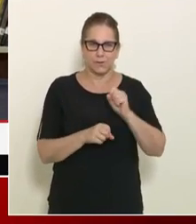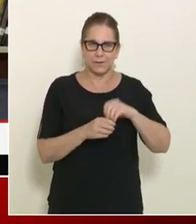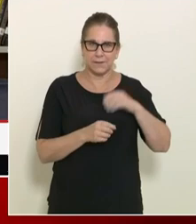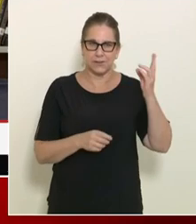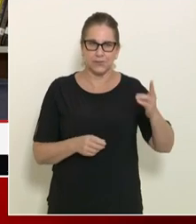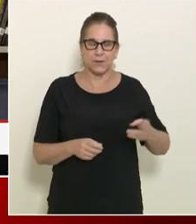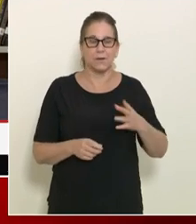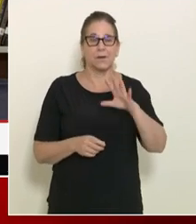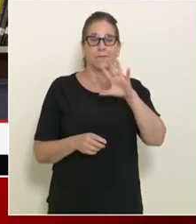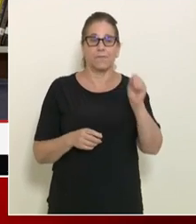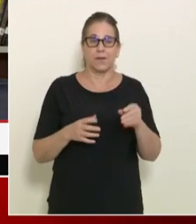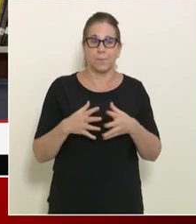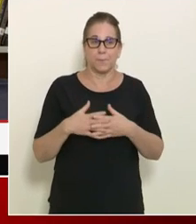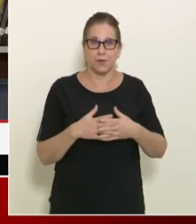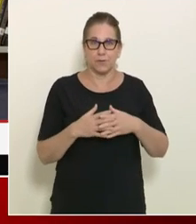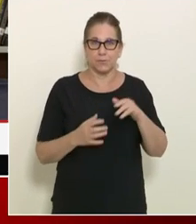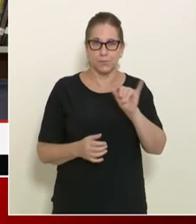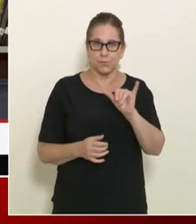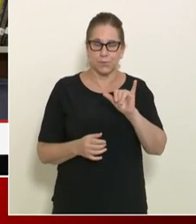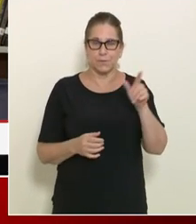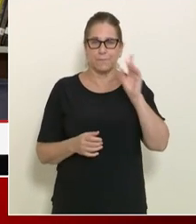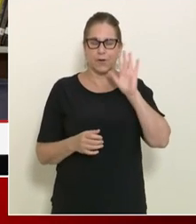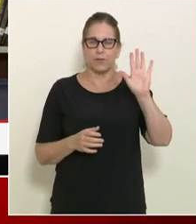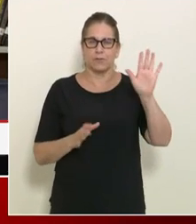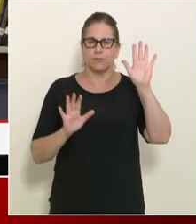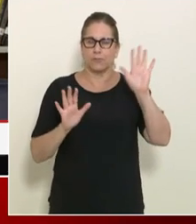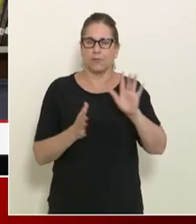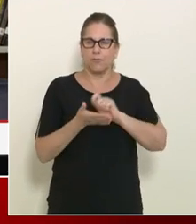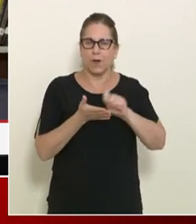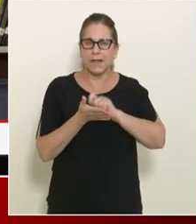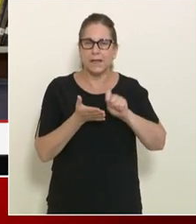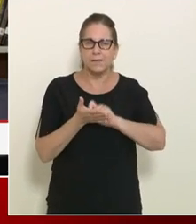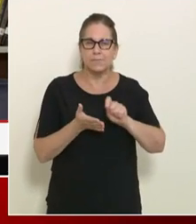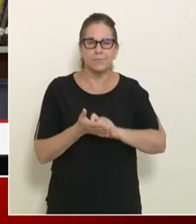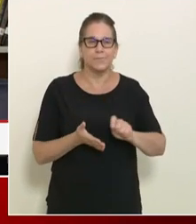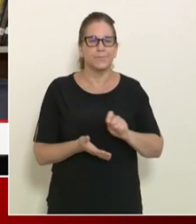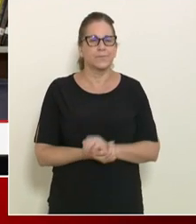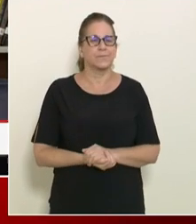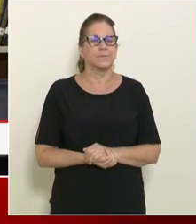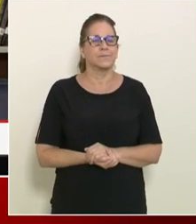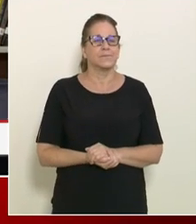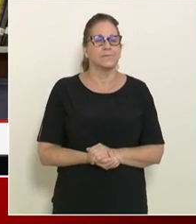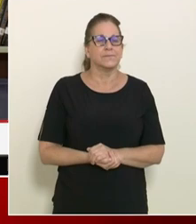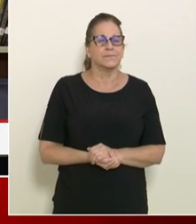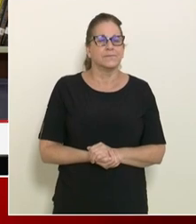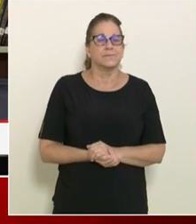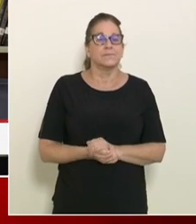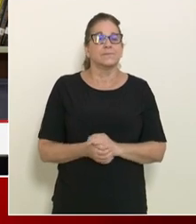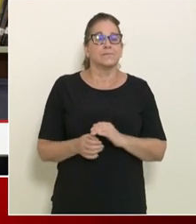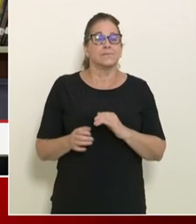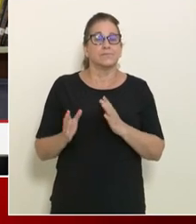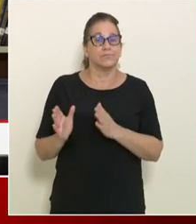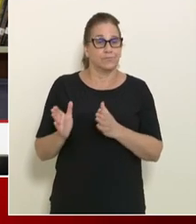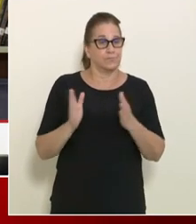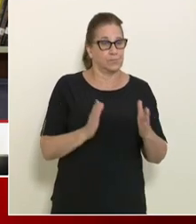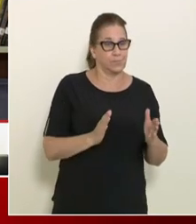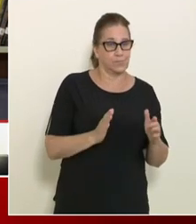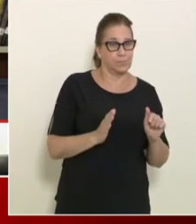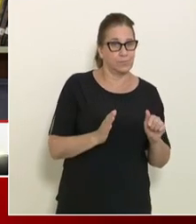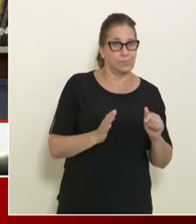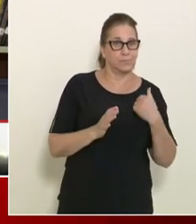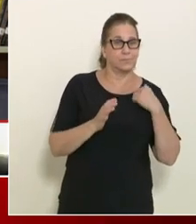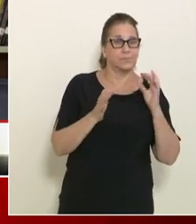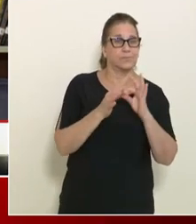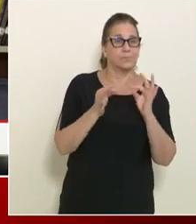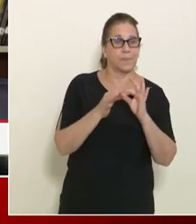for her scholarship and journalistic excellence. So with that, I will mention that I am